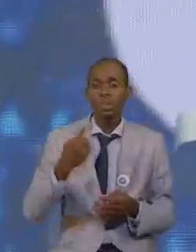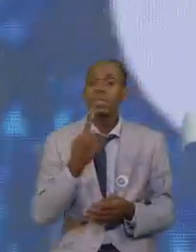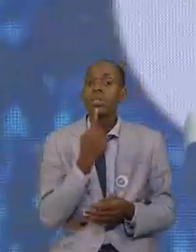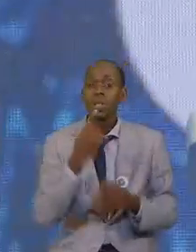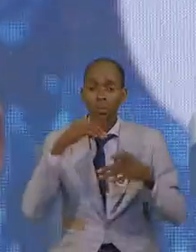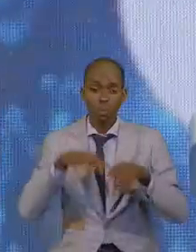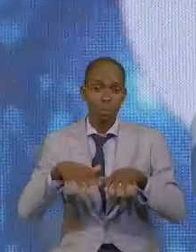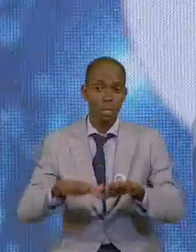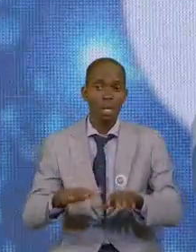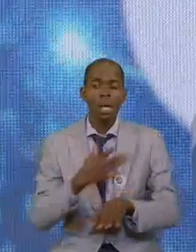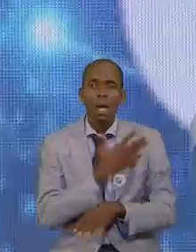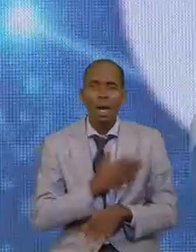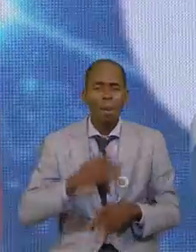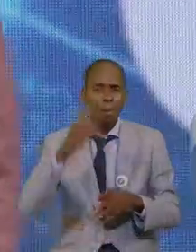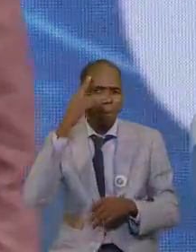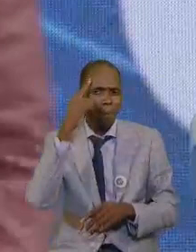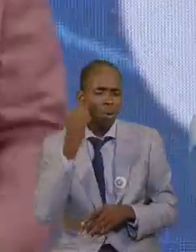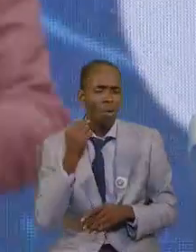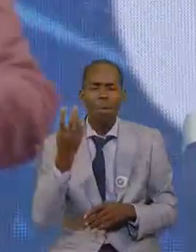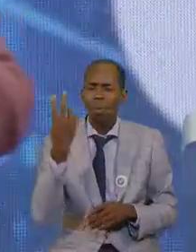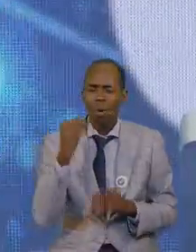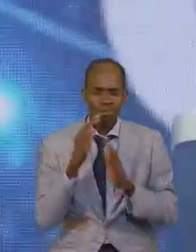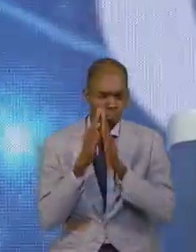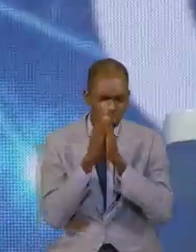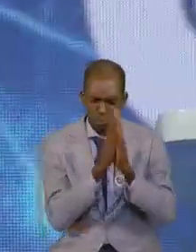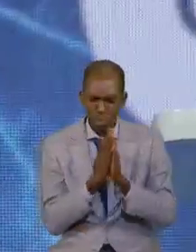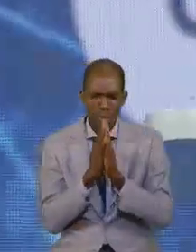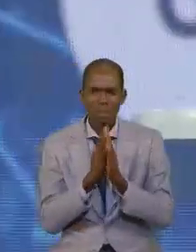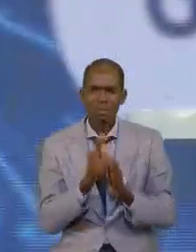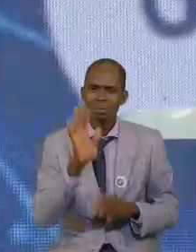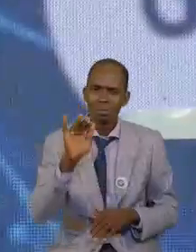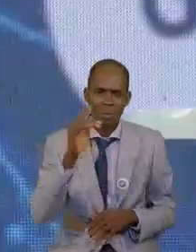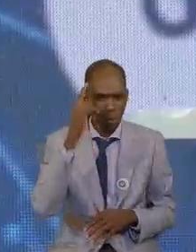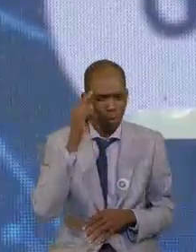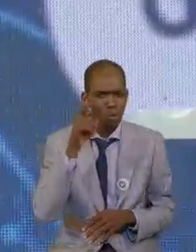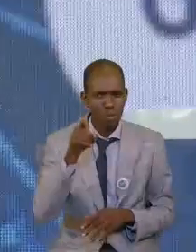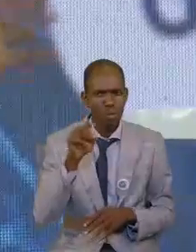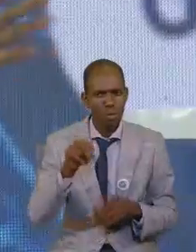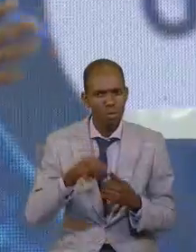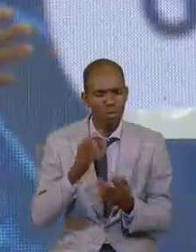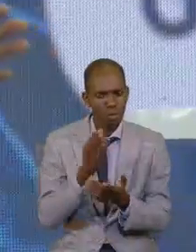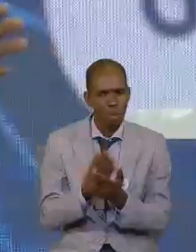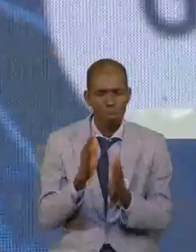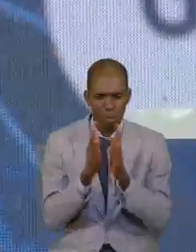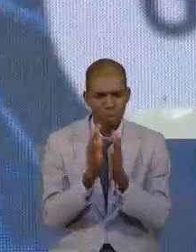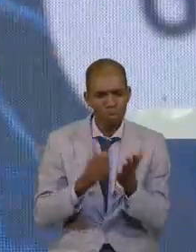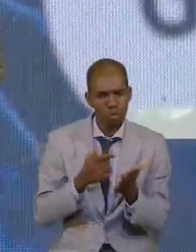Moses was praying. Moses, there are times we stop praying, we start acting.